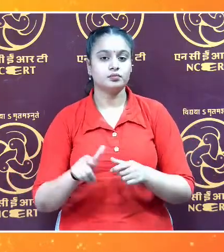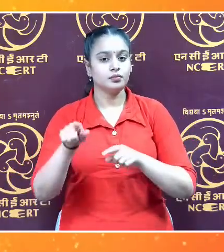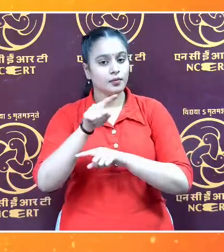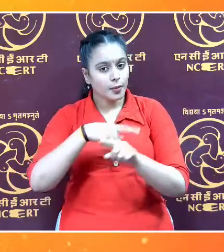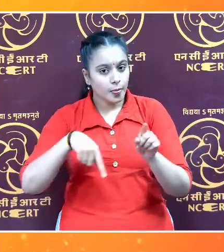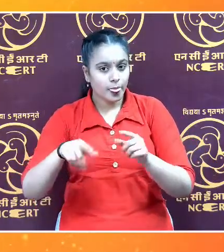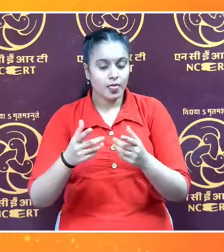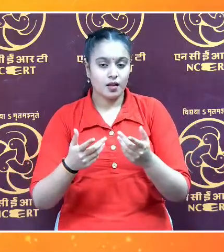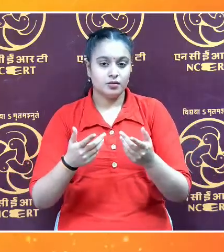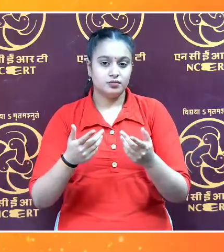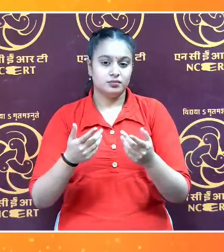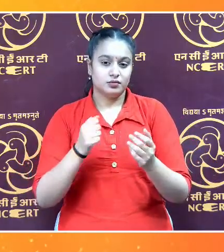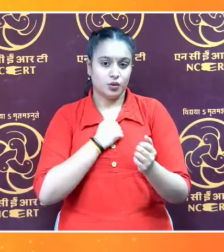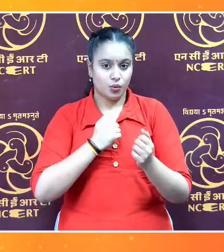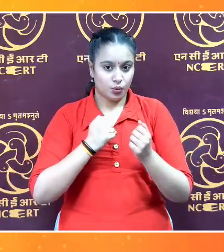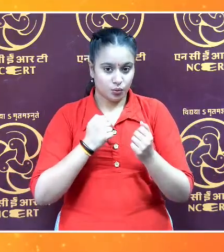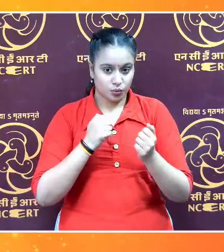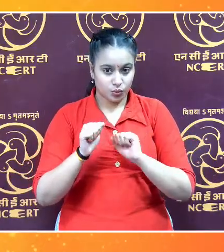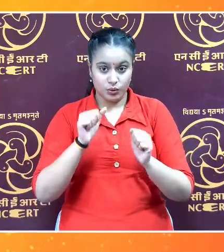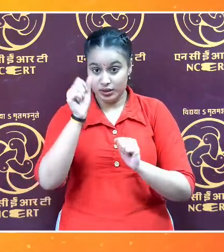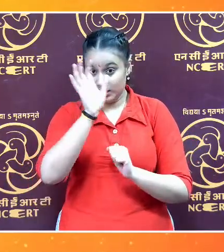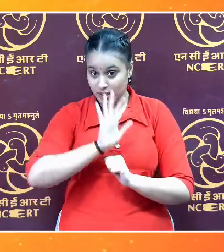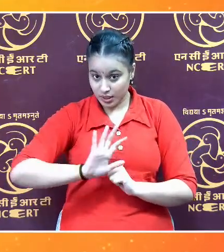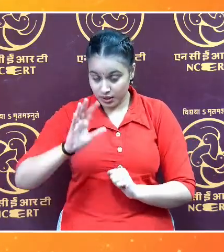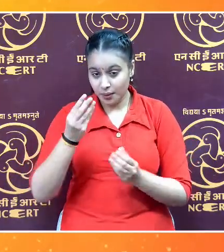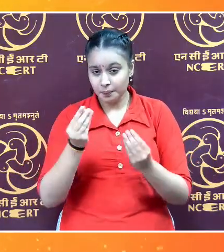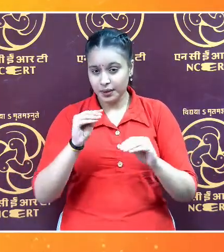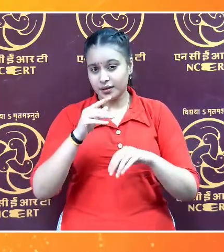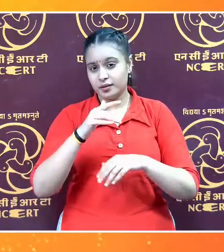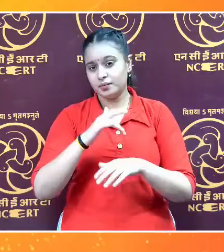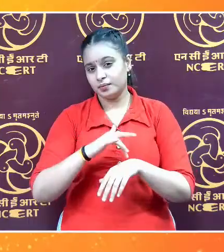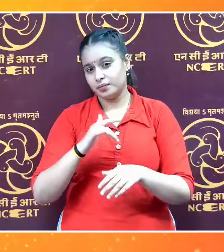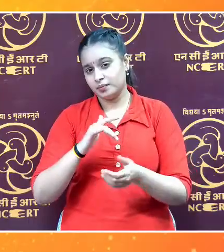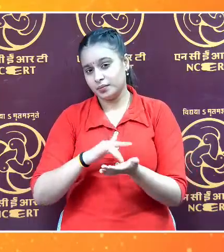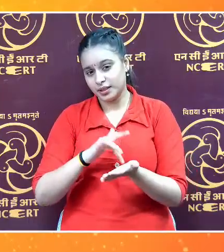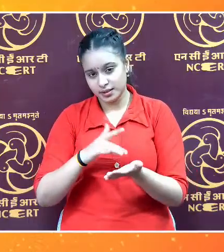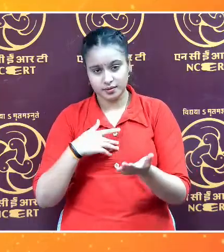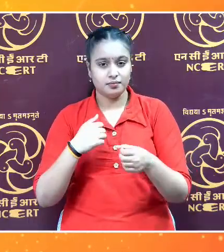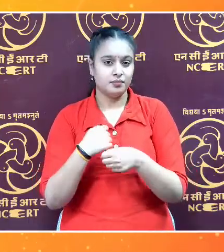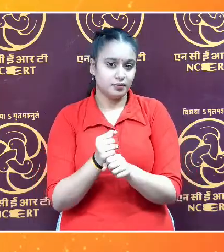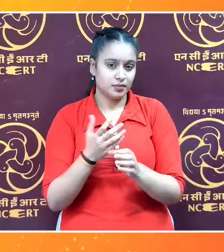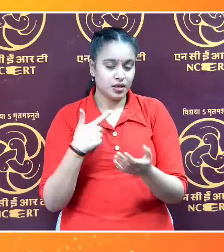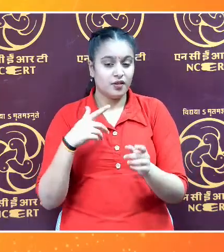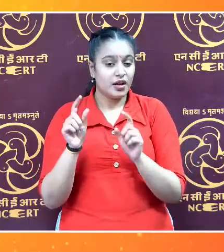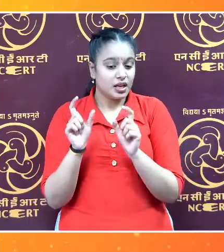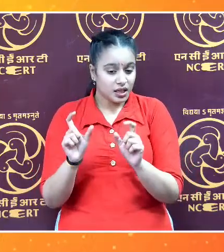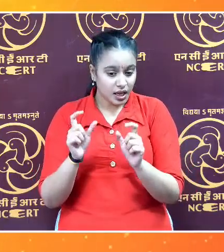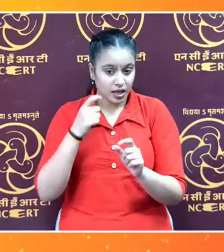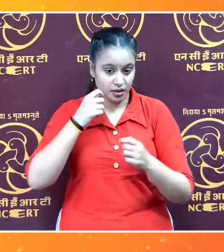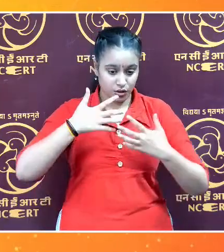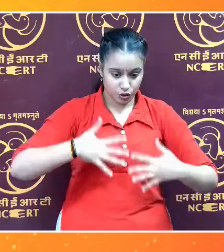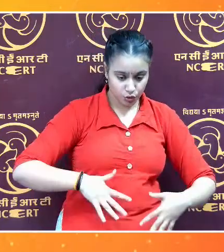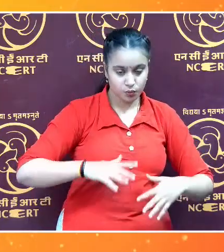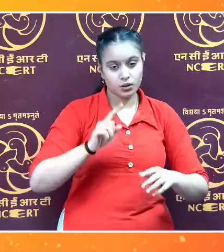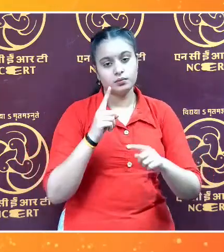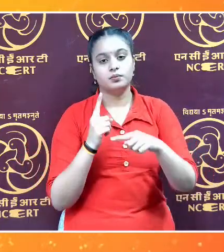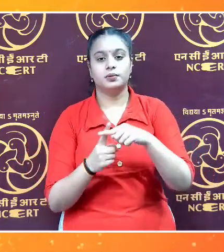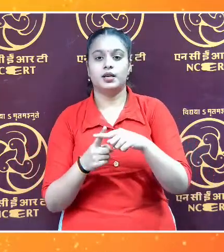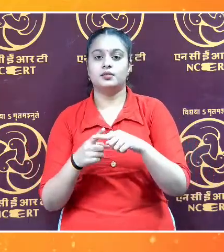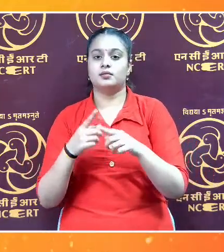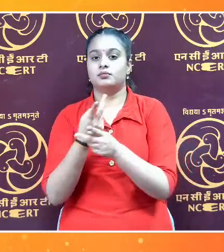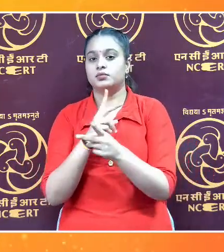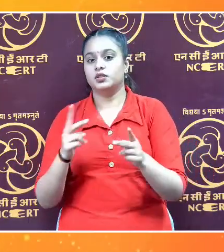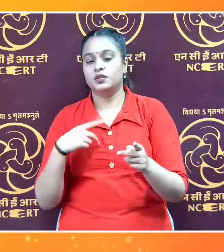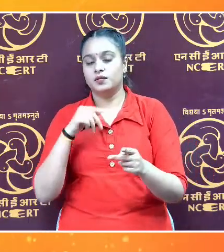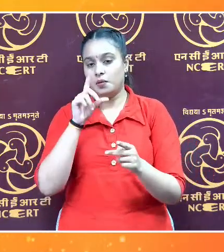all make our India a better place to live in. Why can't we just take care not only of the humans, but also of the animals,